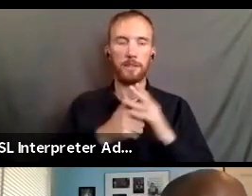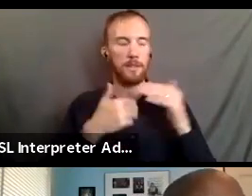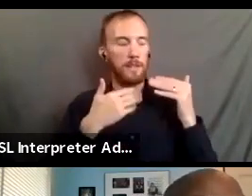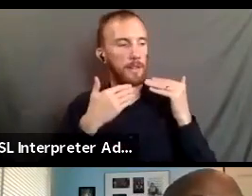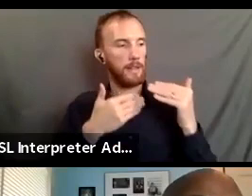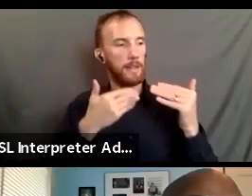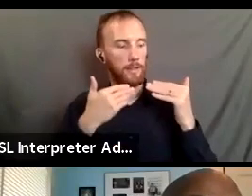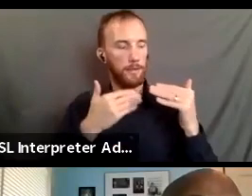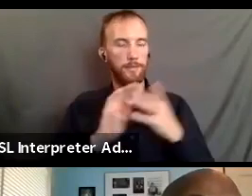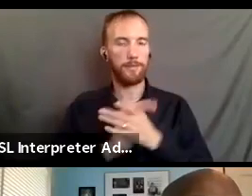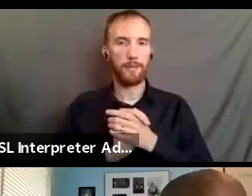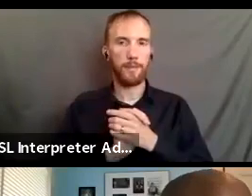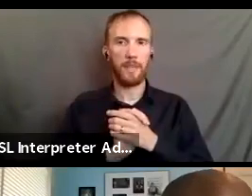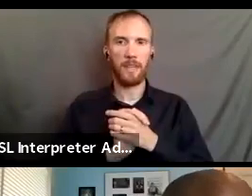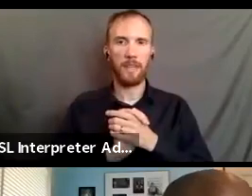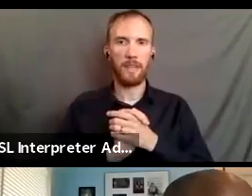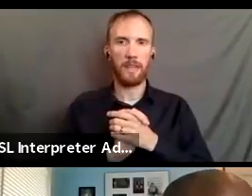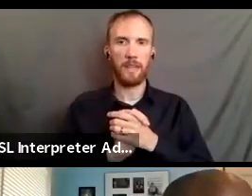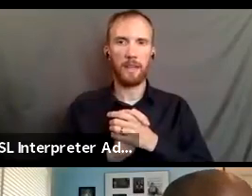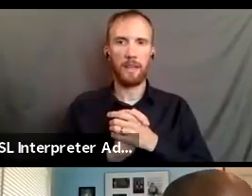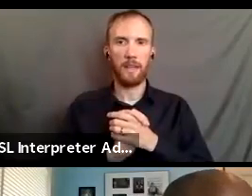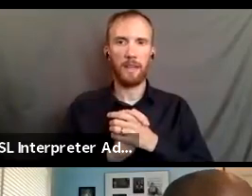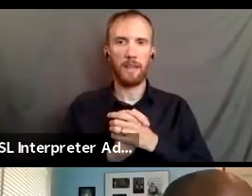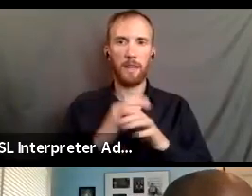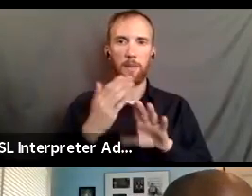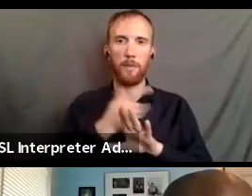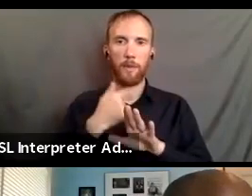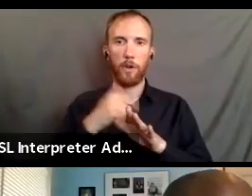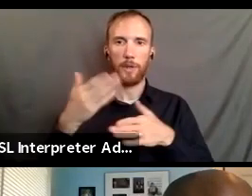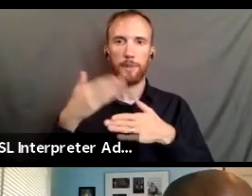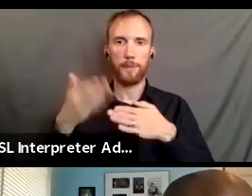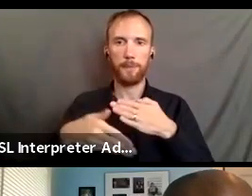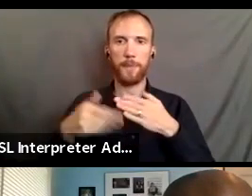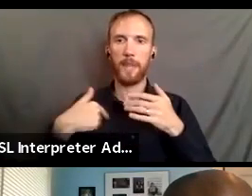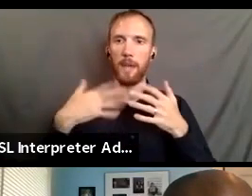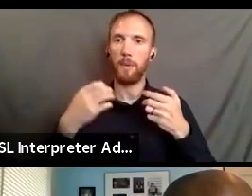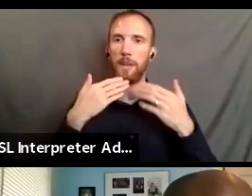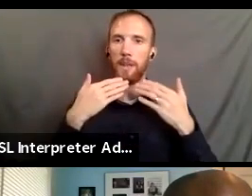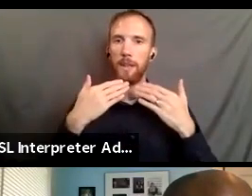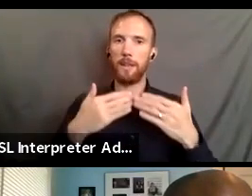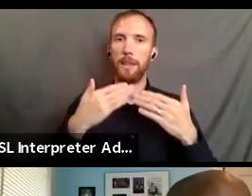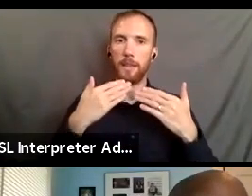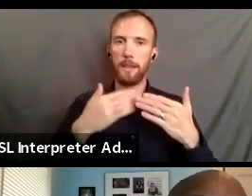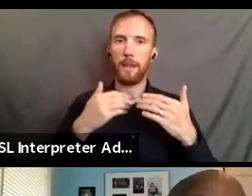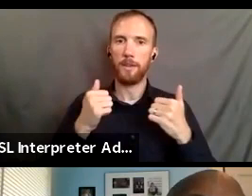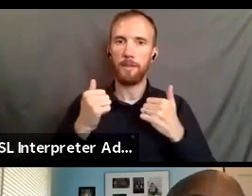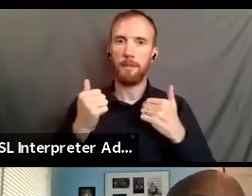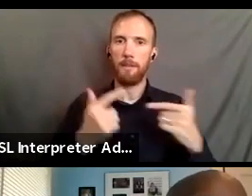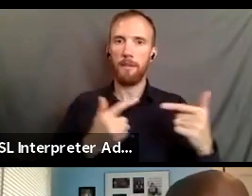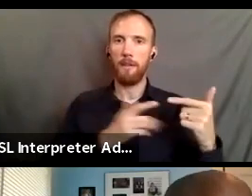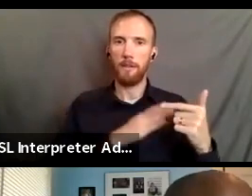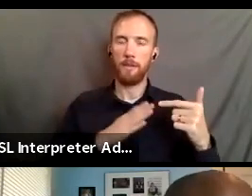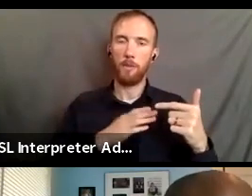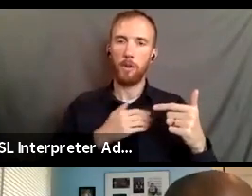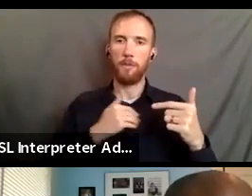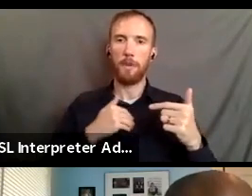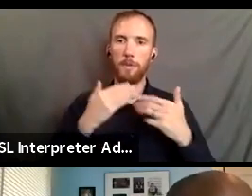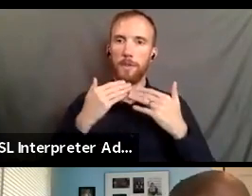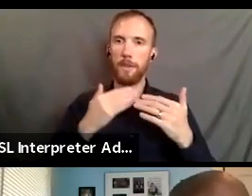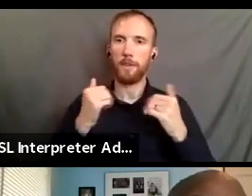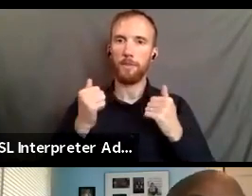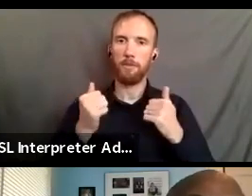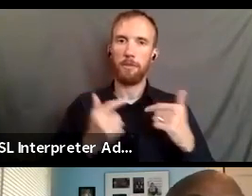and before the journey i want to thank all the board members for the